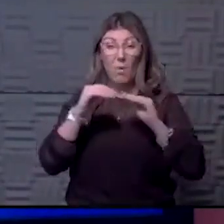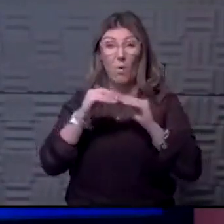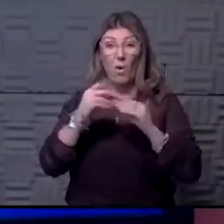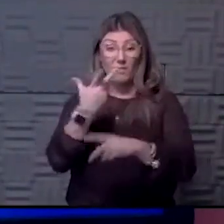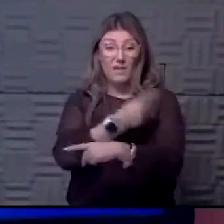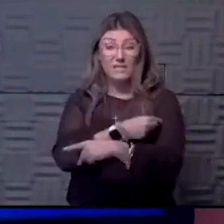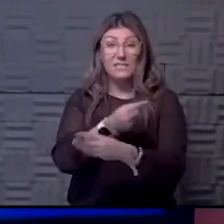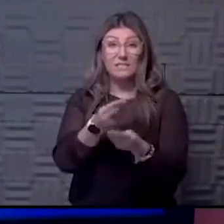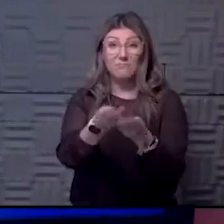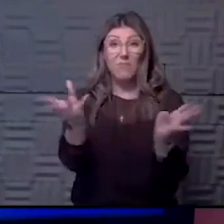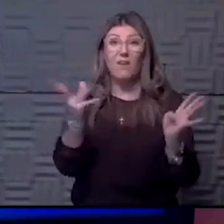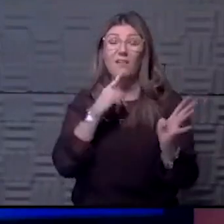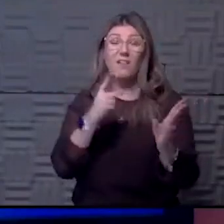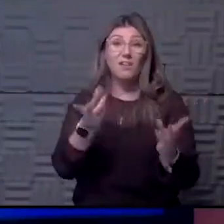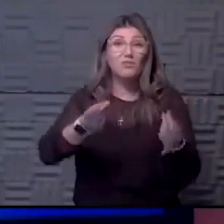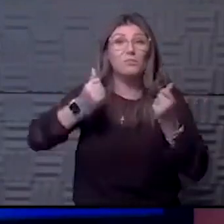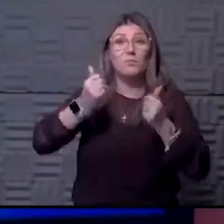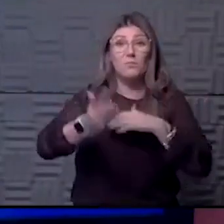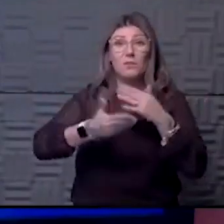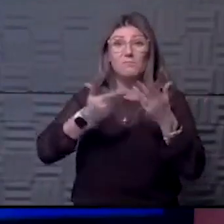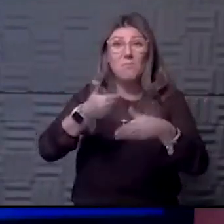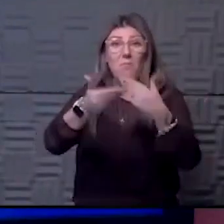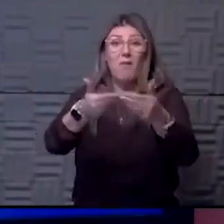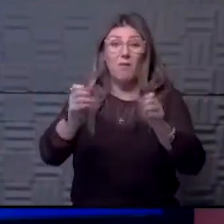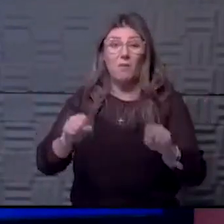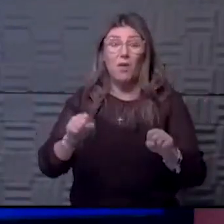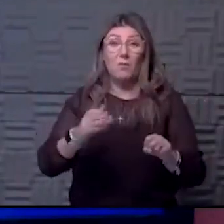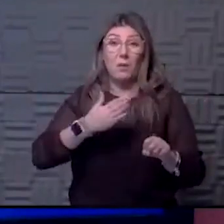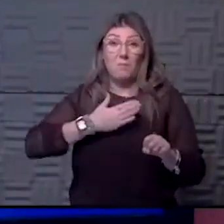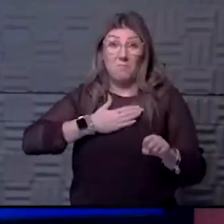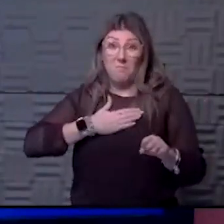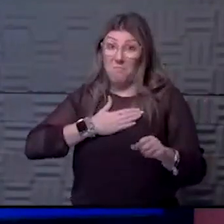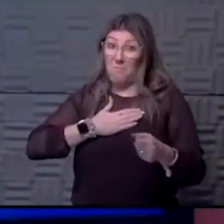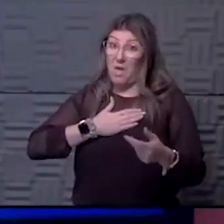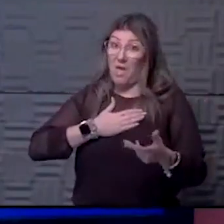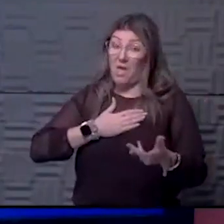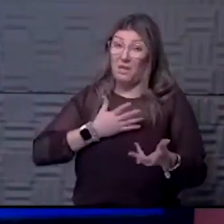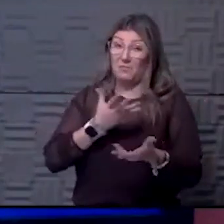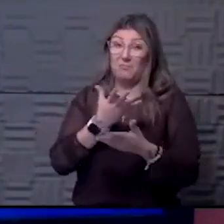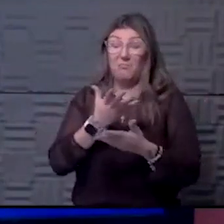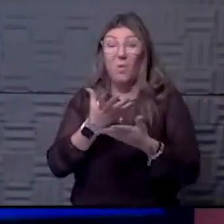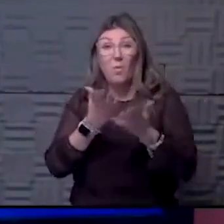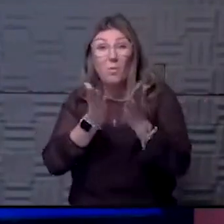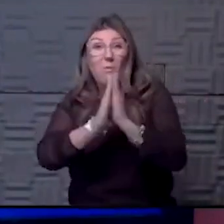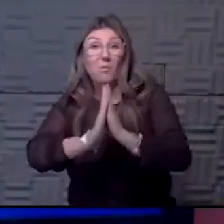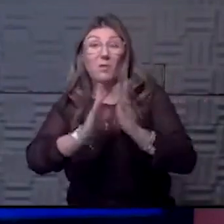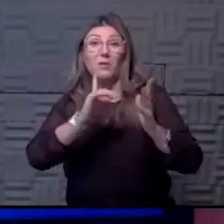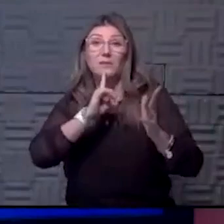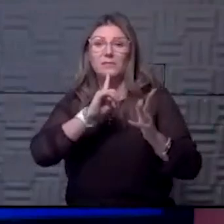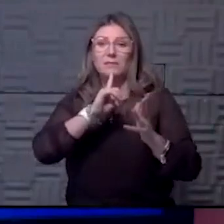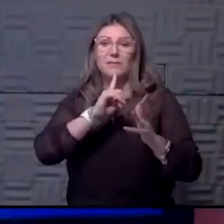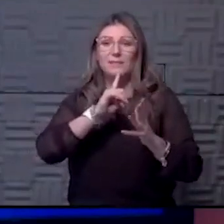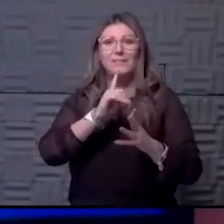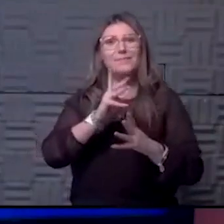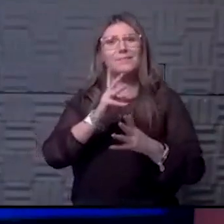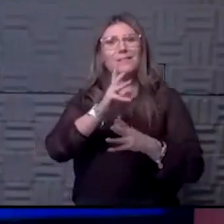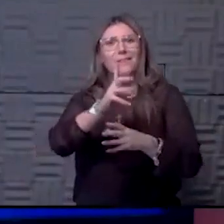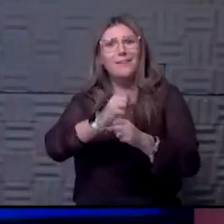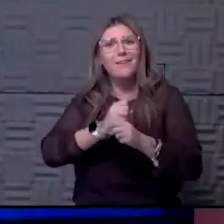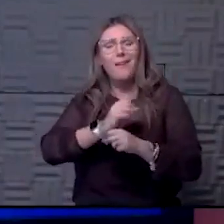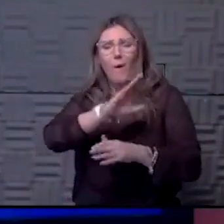give, and you want to give it as rapidly as possible. And my plea at that point is it takes all of us to get this done.